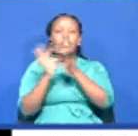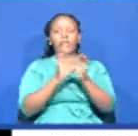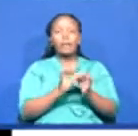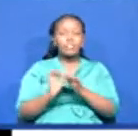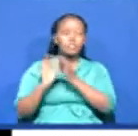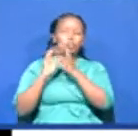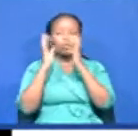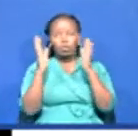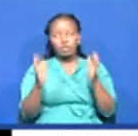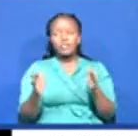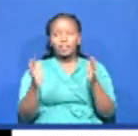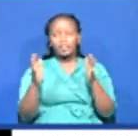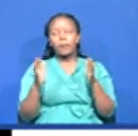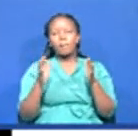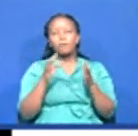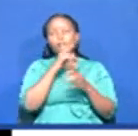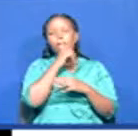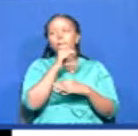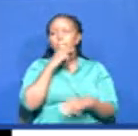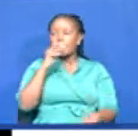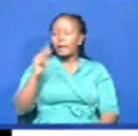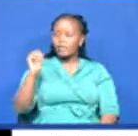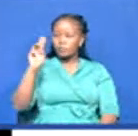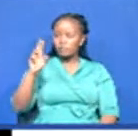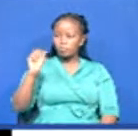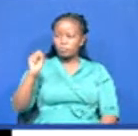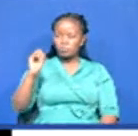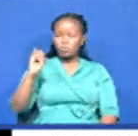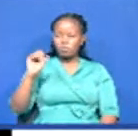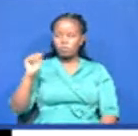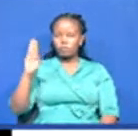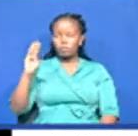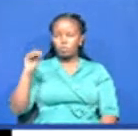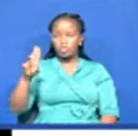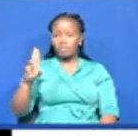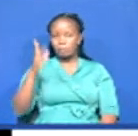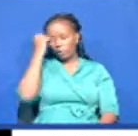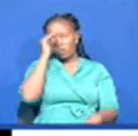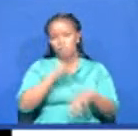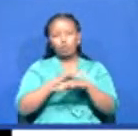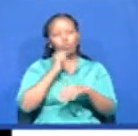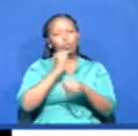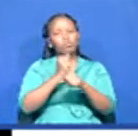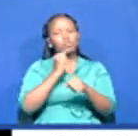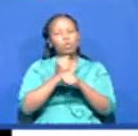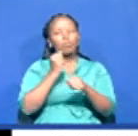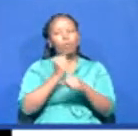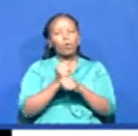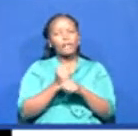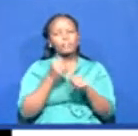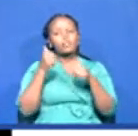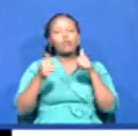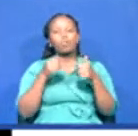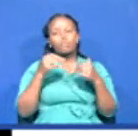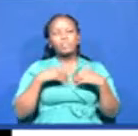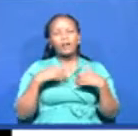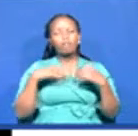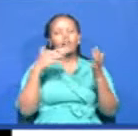Mr. Musiambu, for the great job he has done in multi-agency coordination against illicit